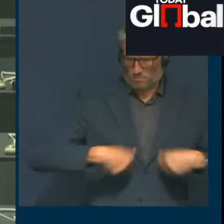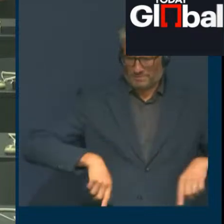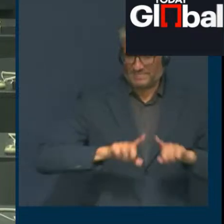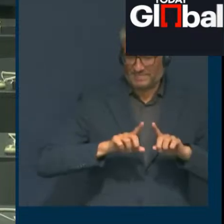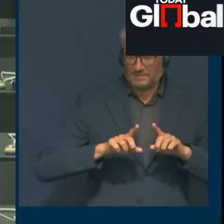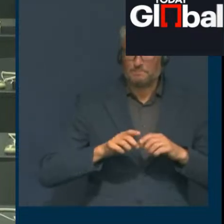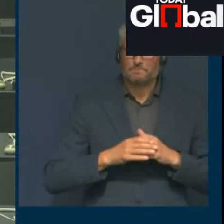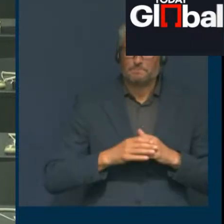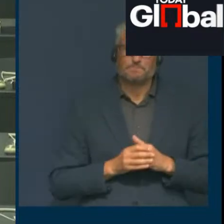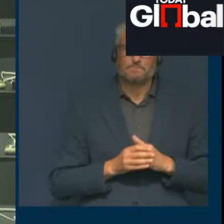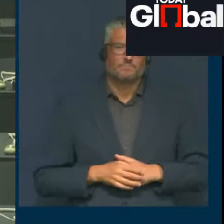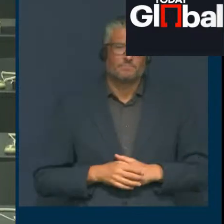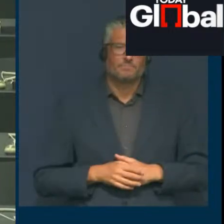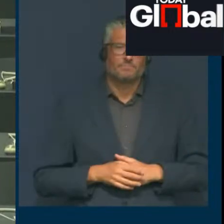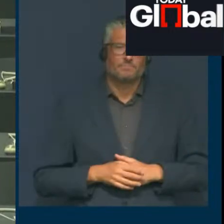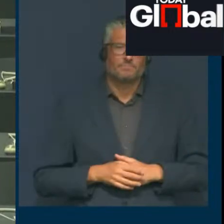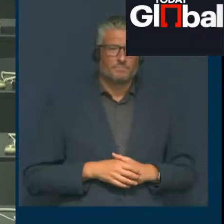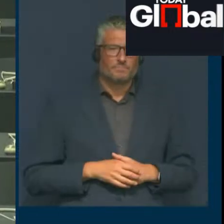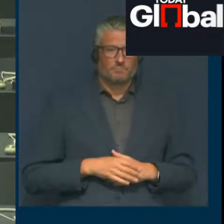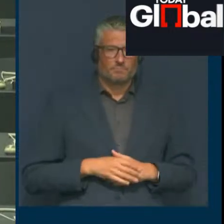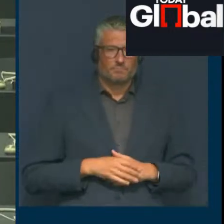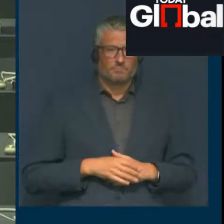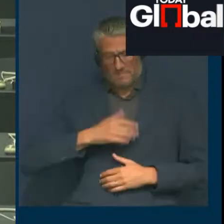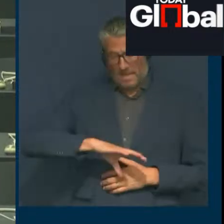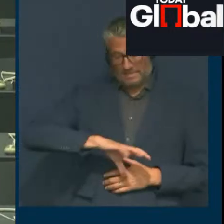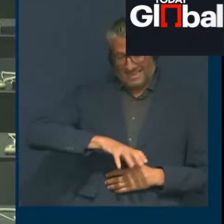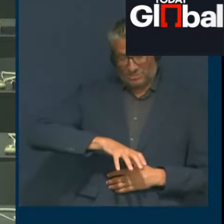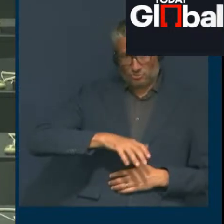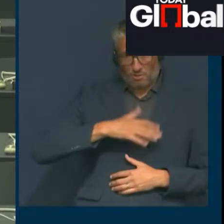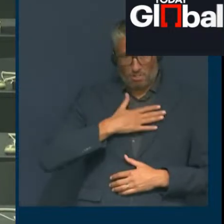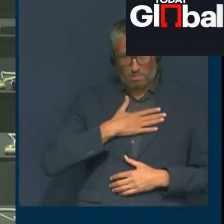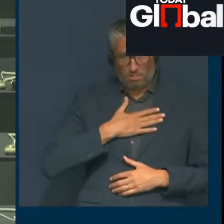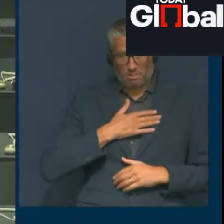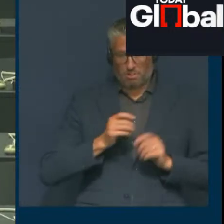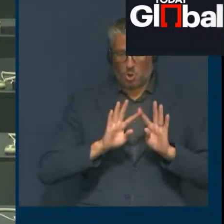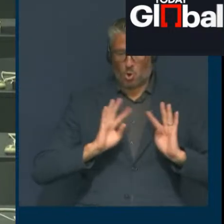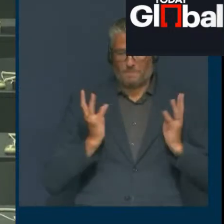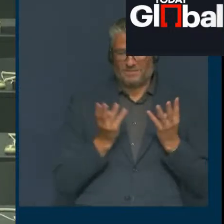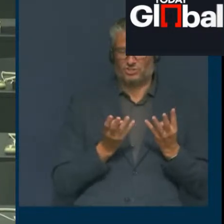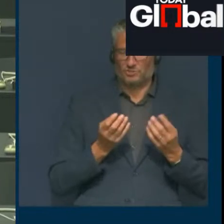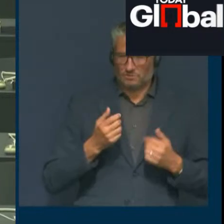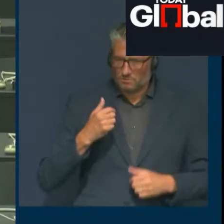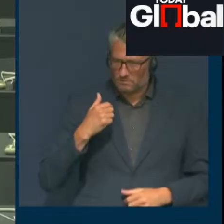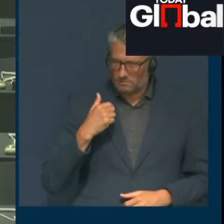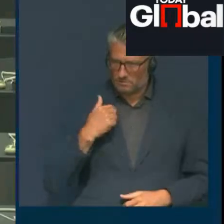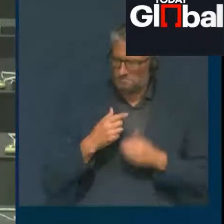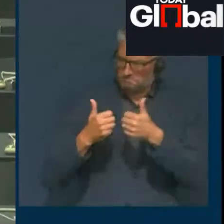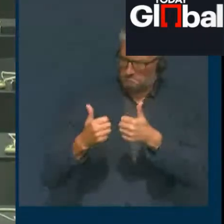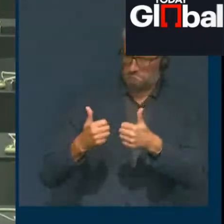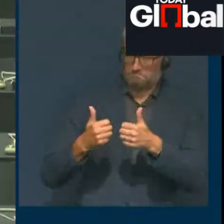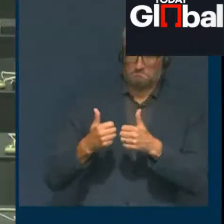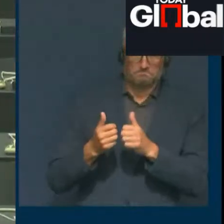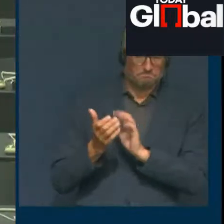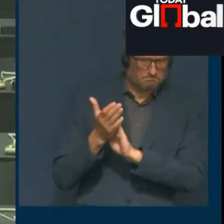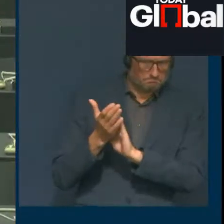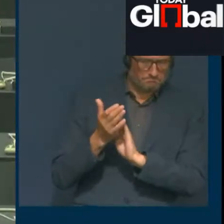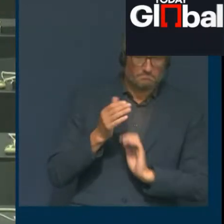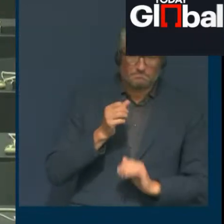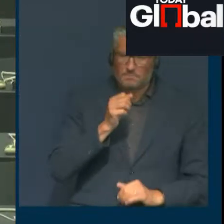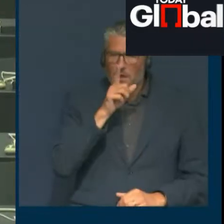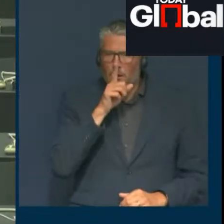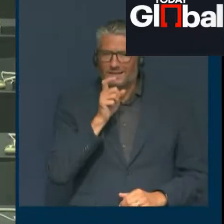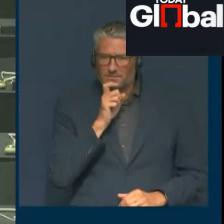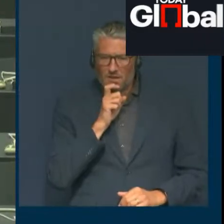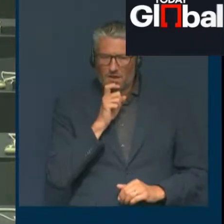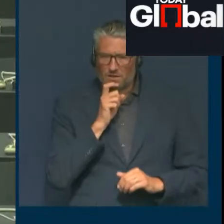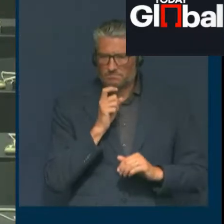The National Commission welcomes the significant legislative progress made in Qatar through the enactment of